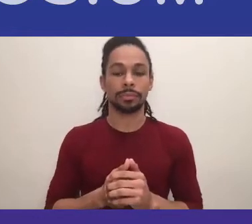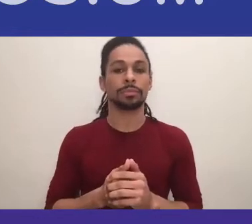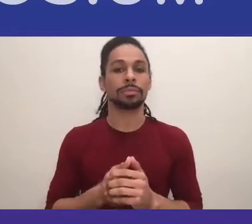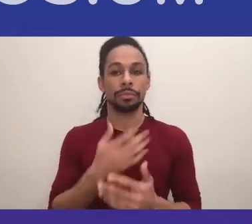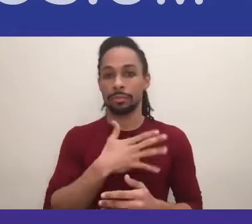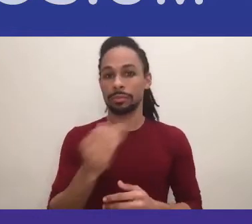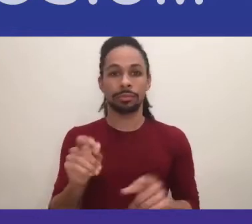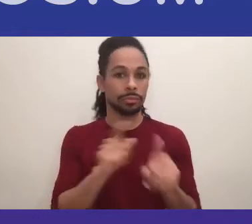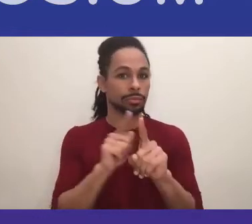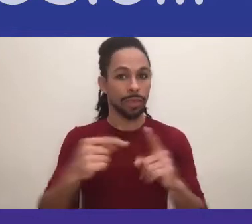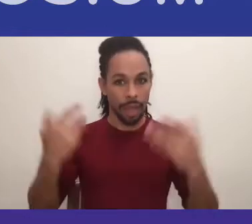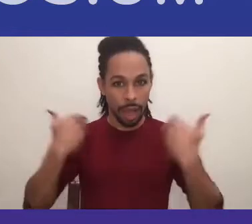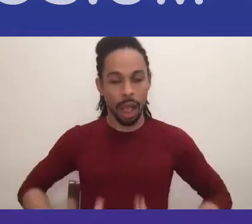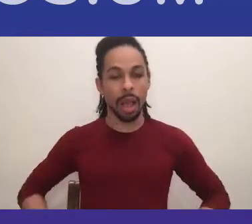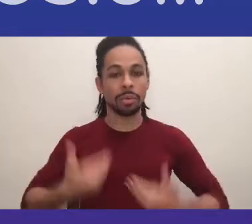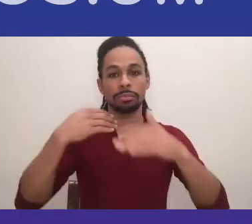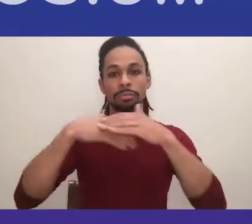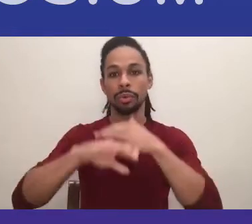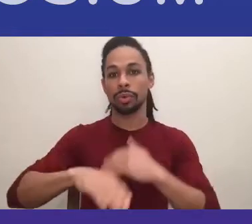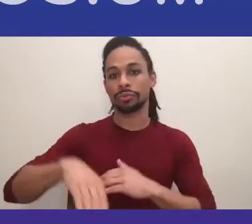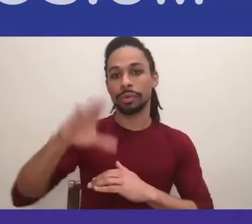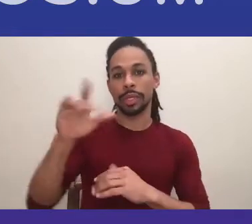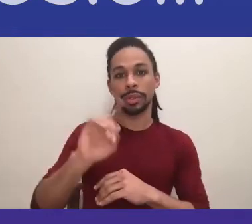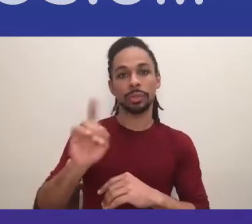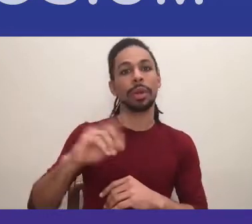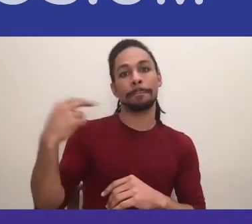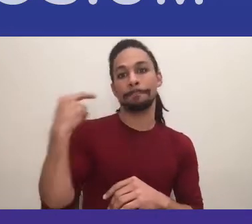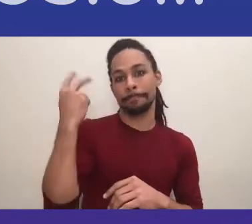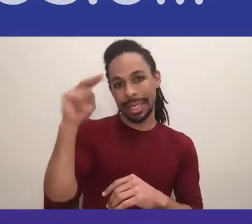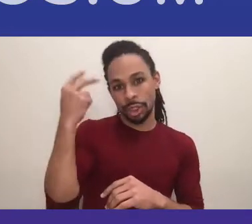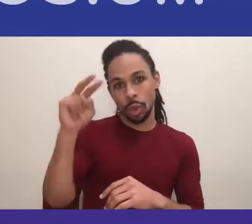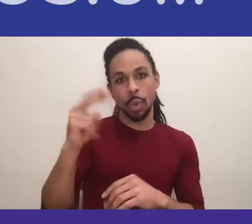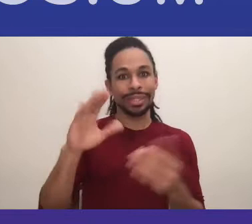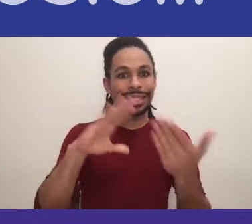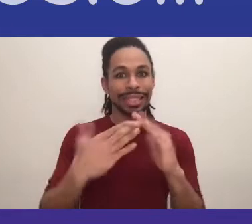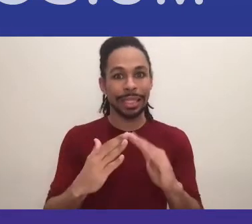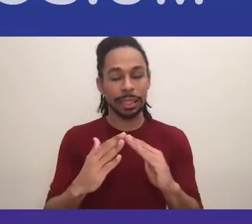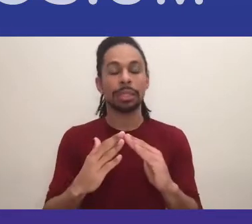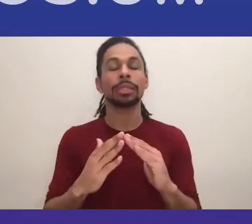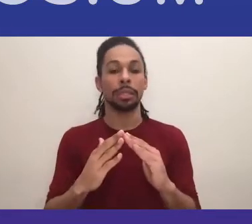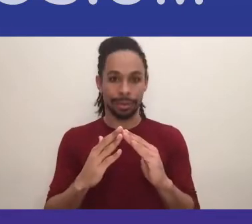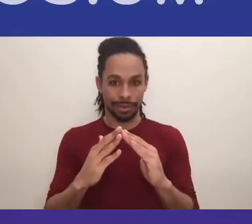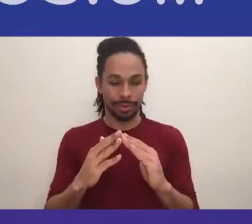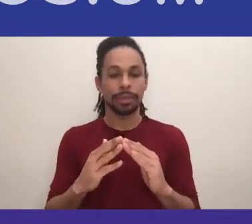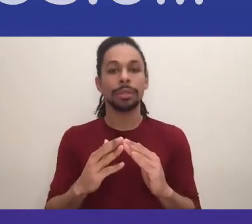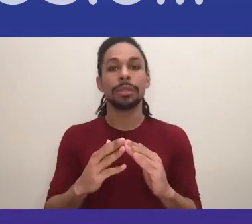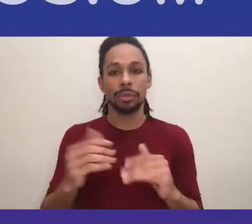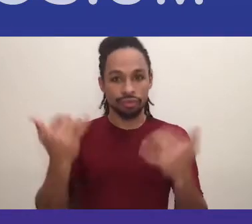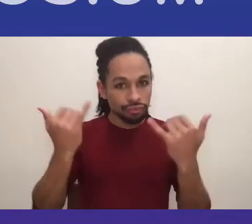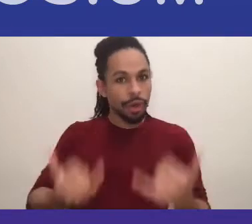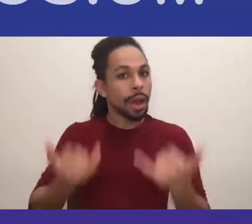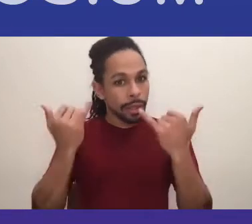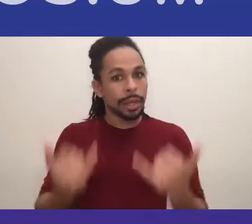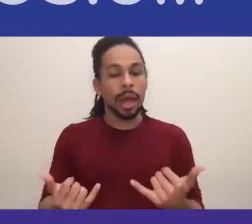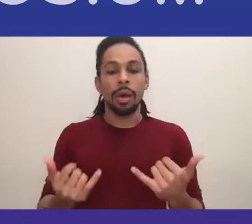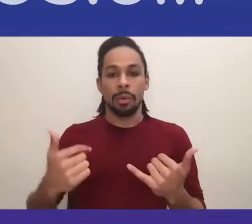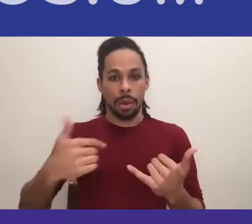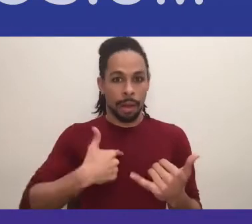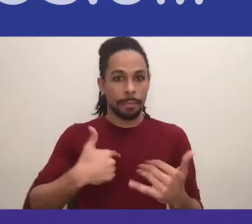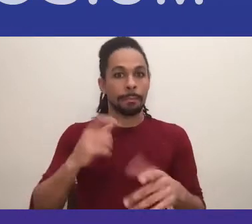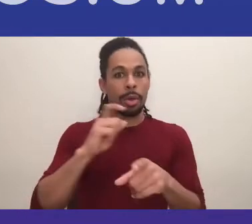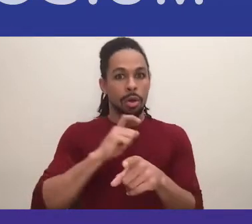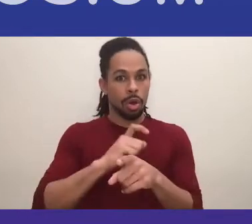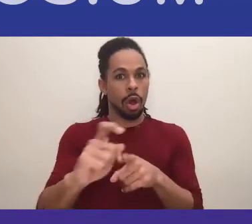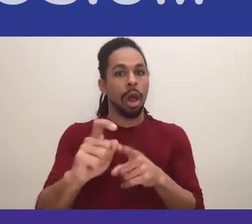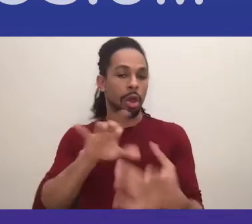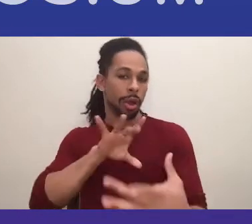I was born and raised in Mexico City. I'm right now calling or